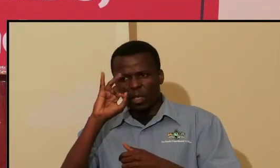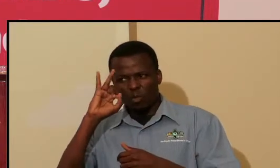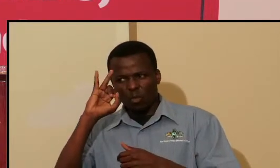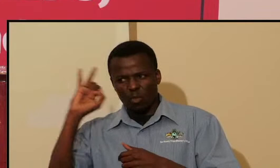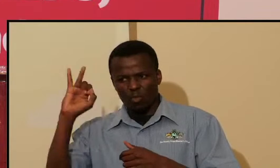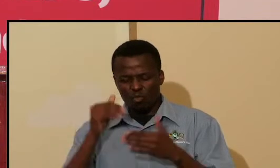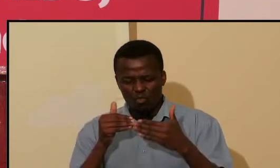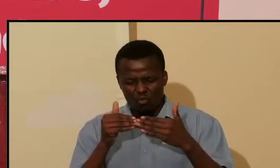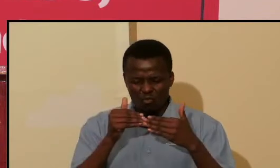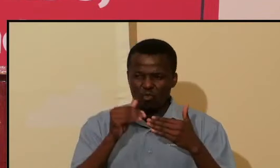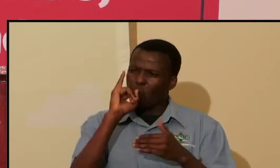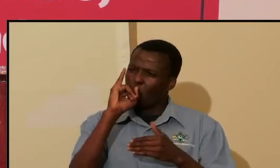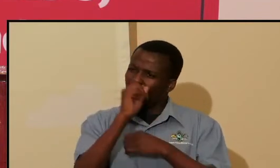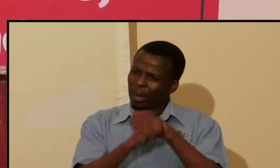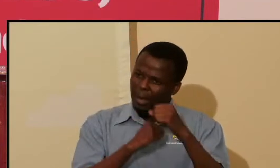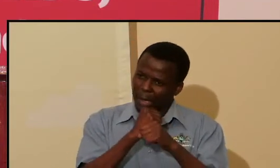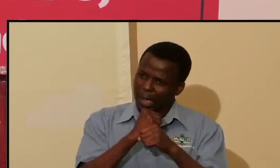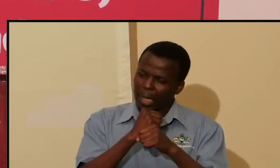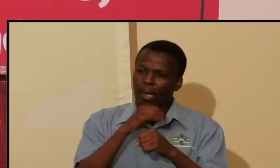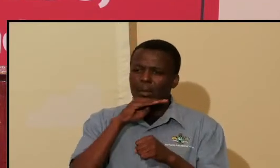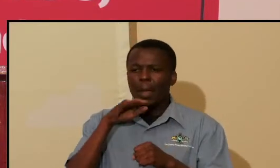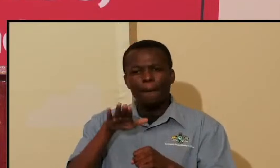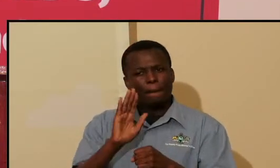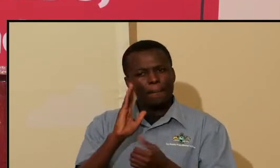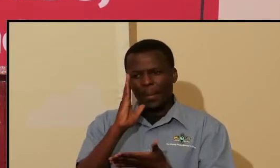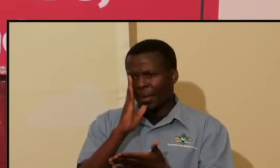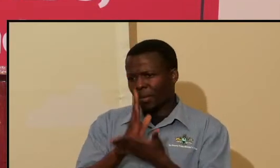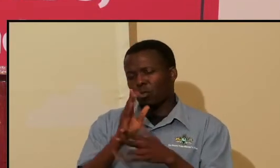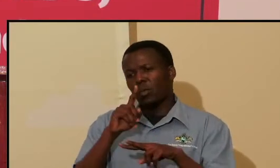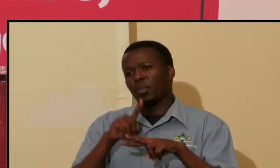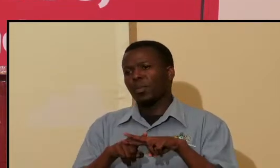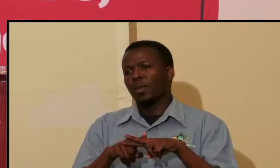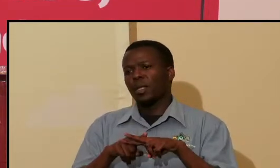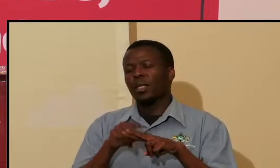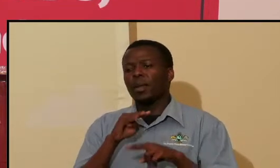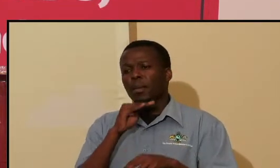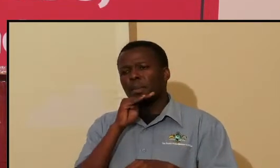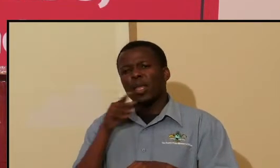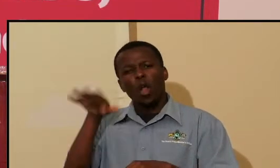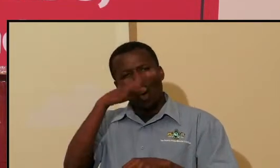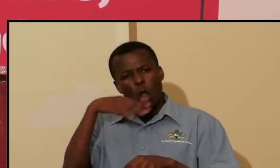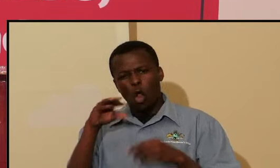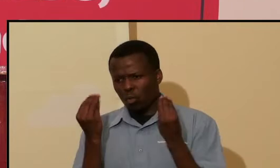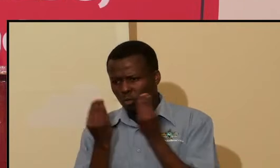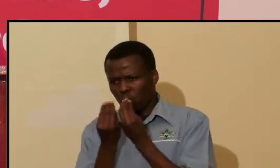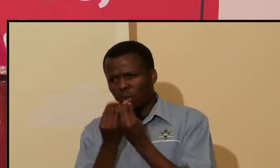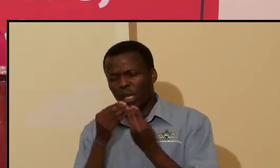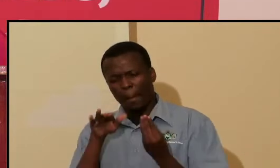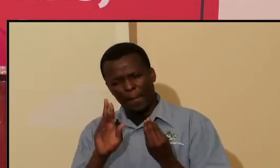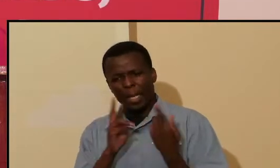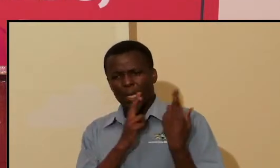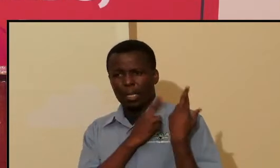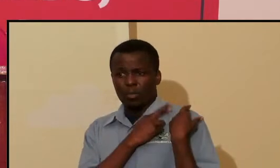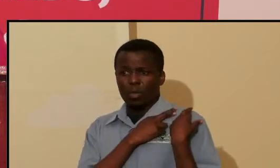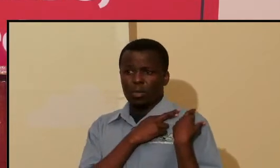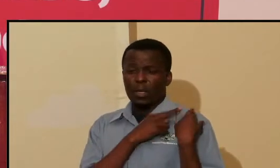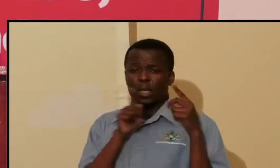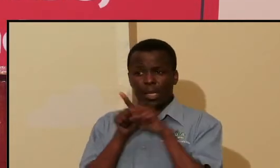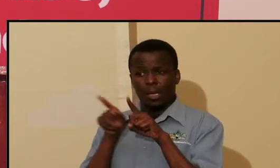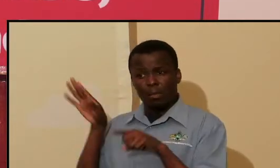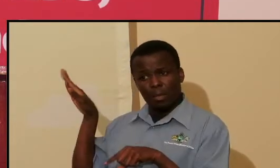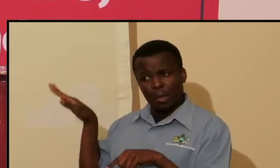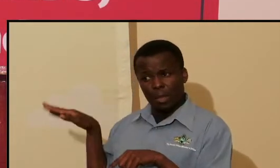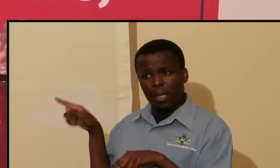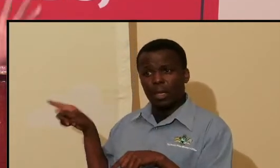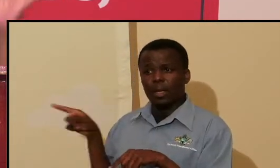year. So we just, encourage all sectors of society to take up the responsibility collectively together. Like these